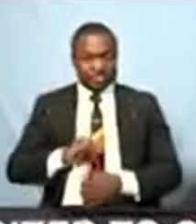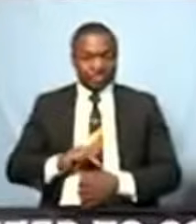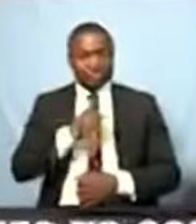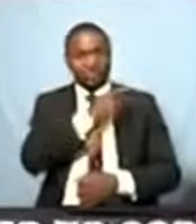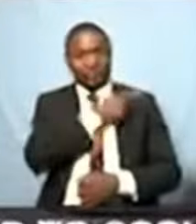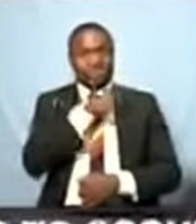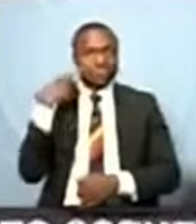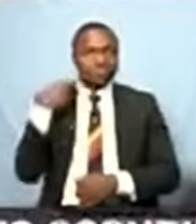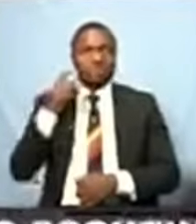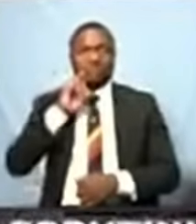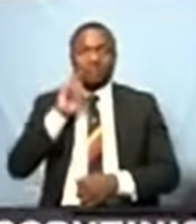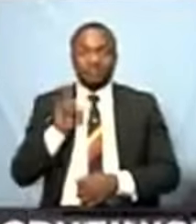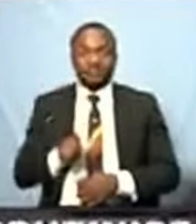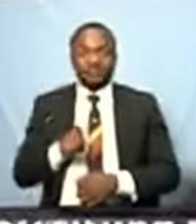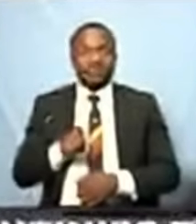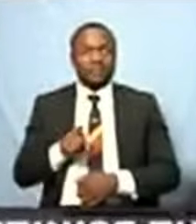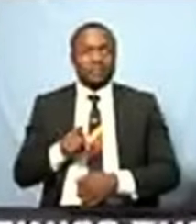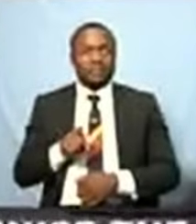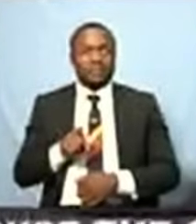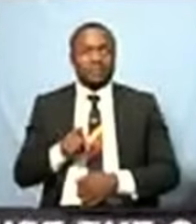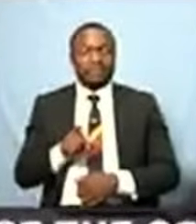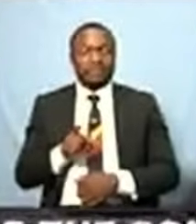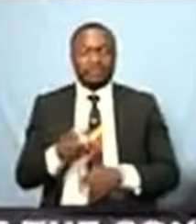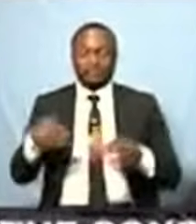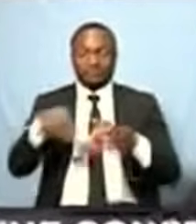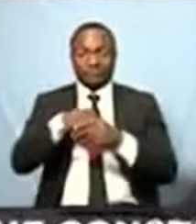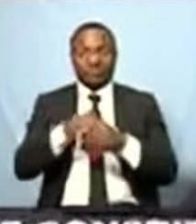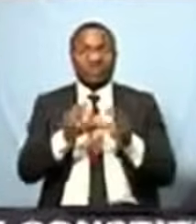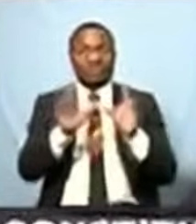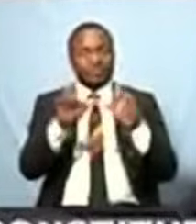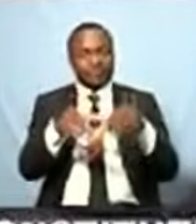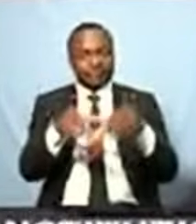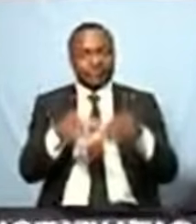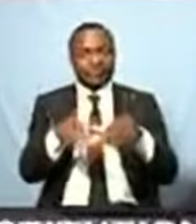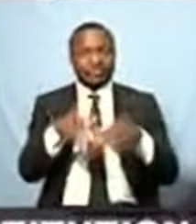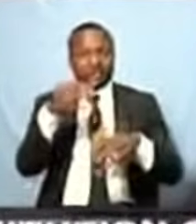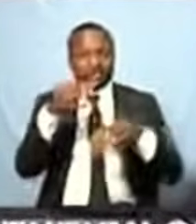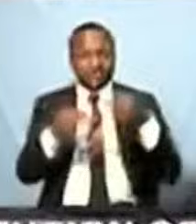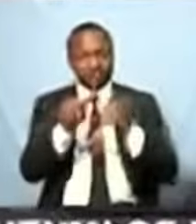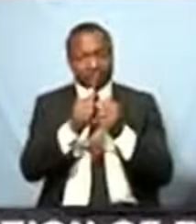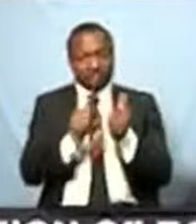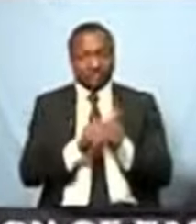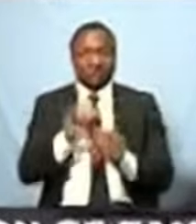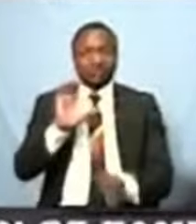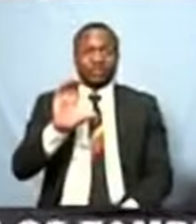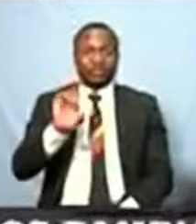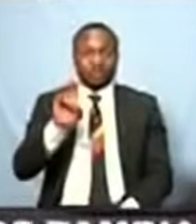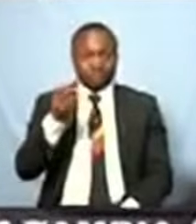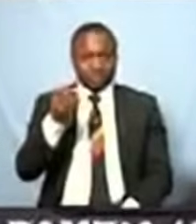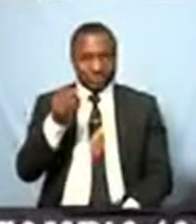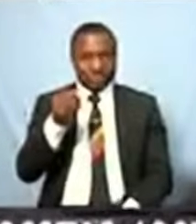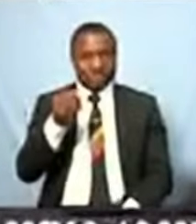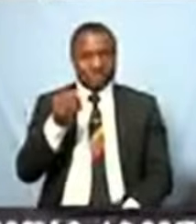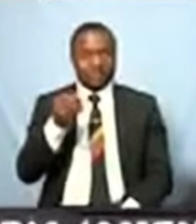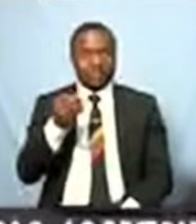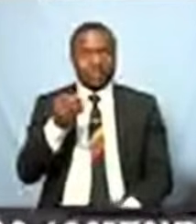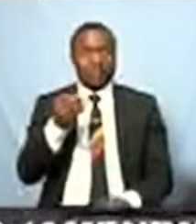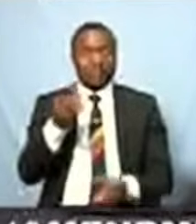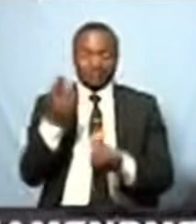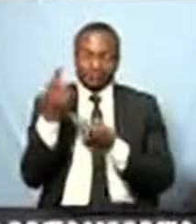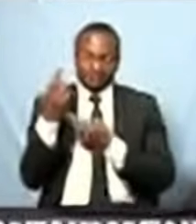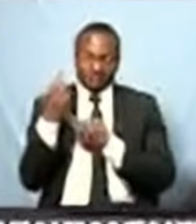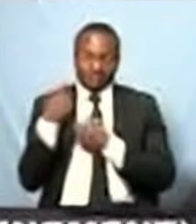Parliament should be members of the councils. If it is about CDF, the roles of members